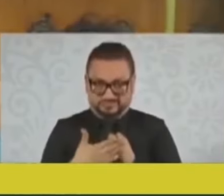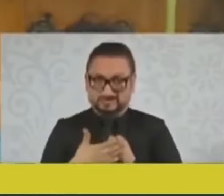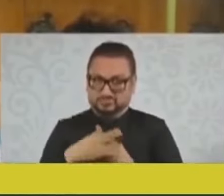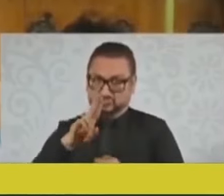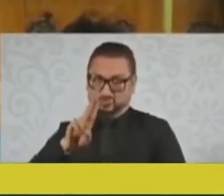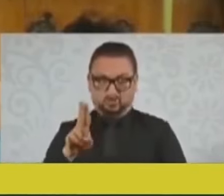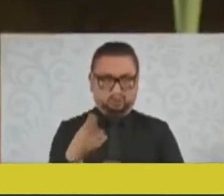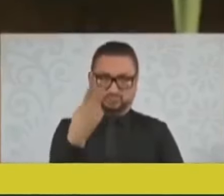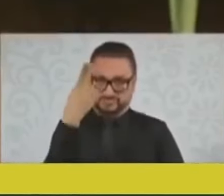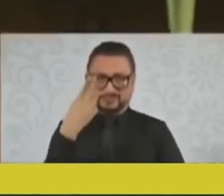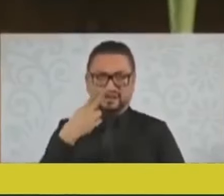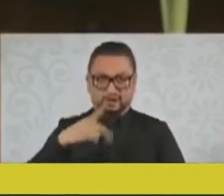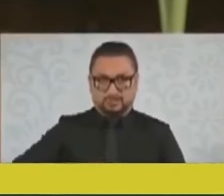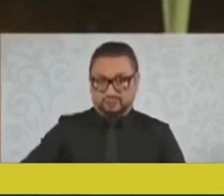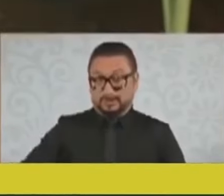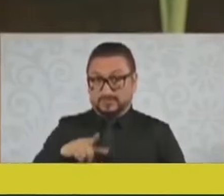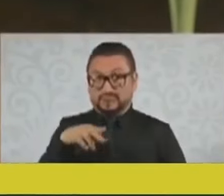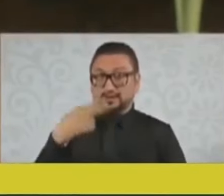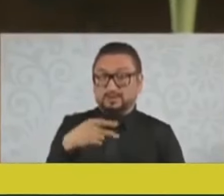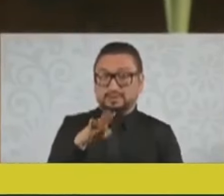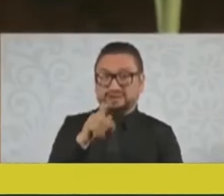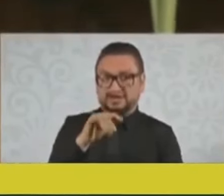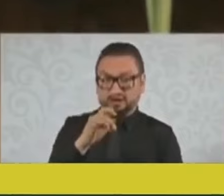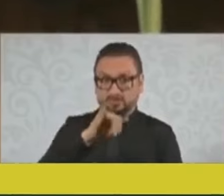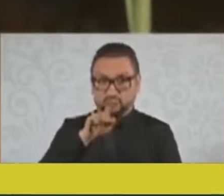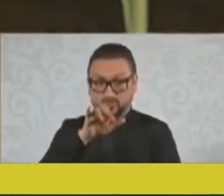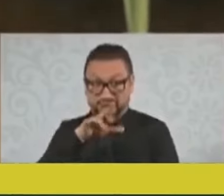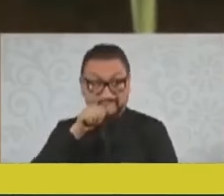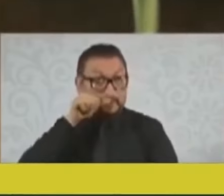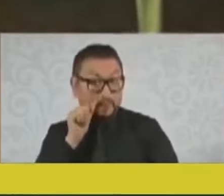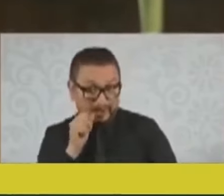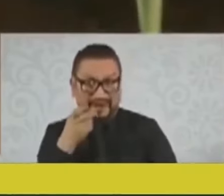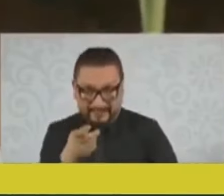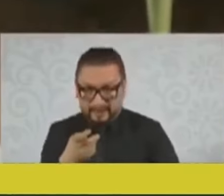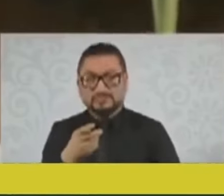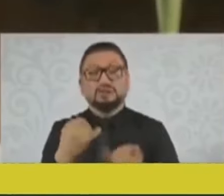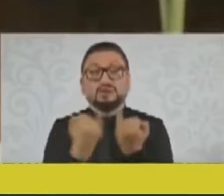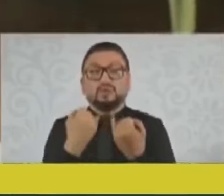higher education. We will consolidate University Benito Juarez